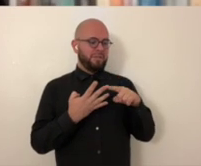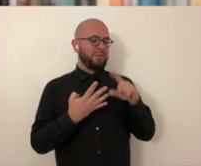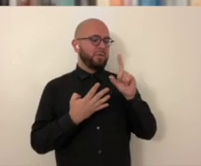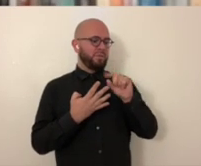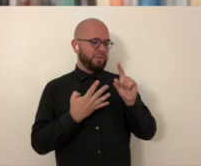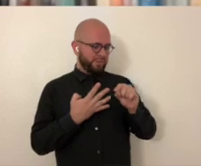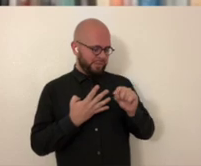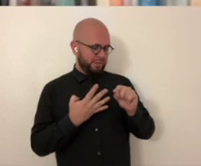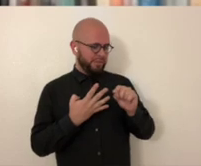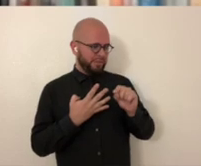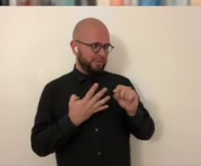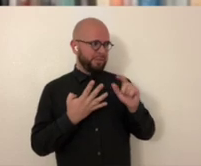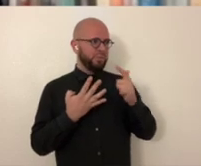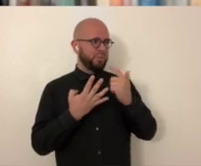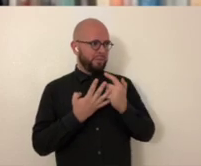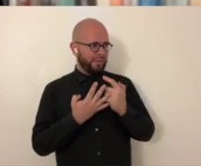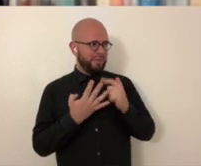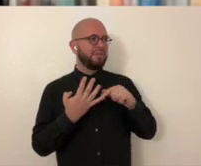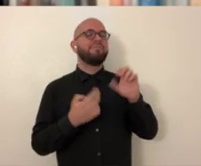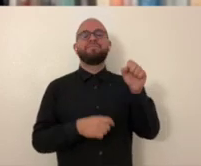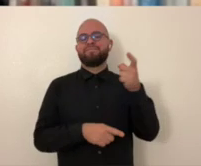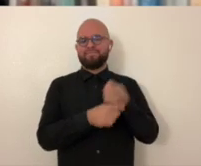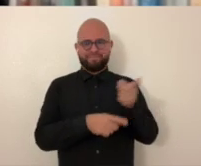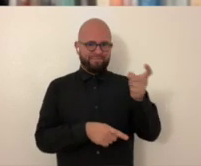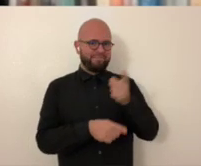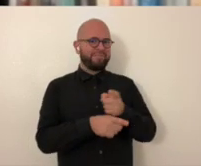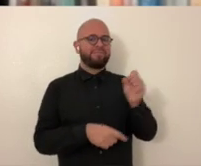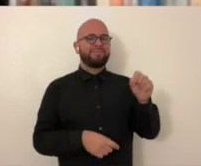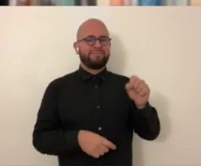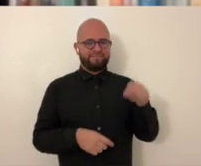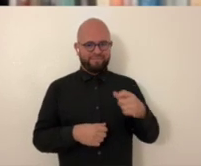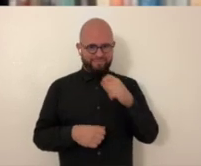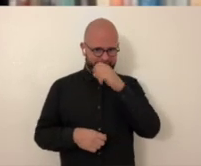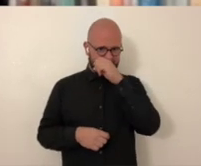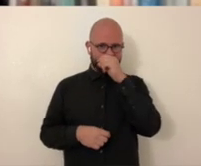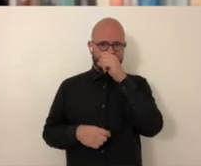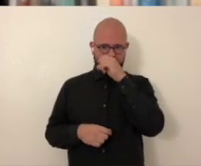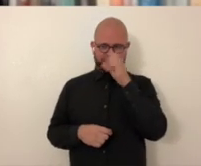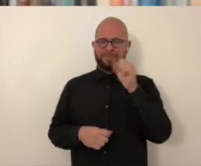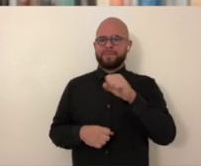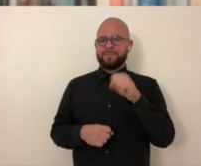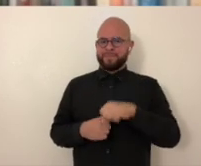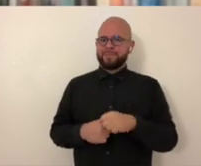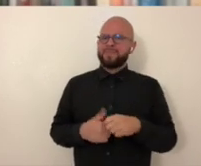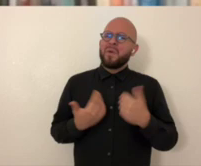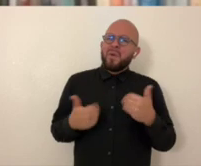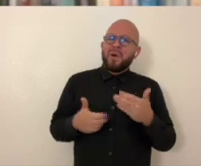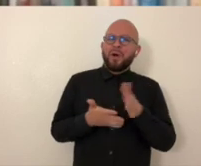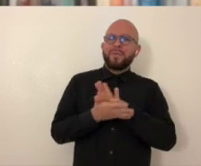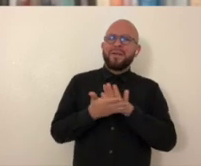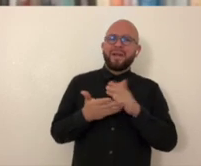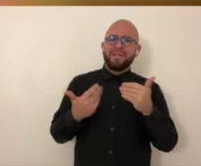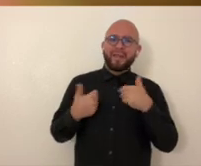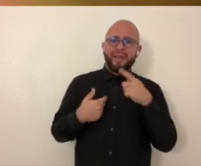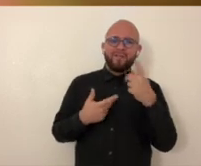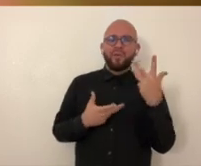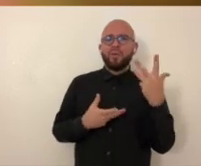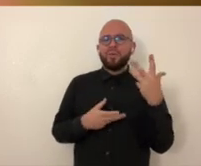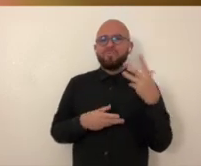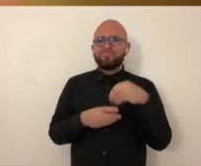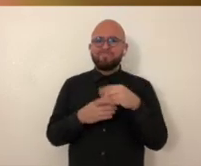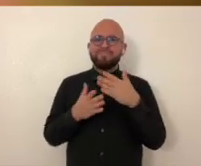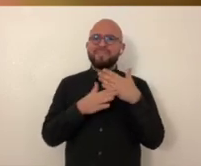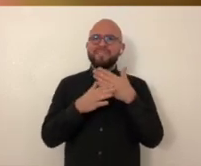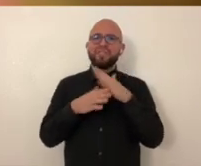there in 2019 and then in 2020, 21. Yep, that would be it. I'm 22, I